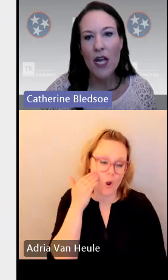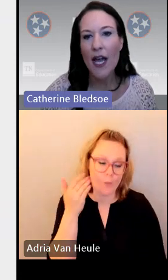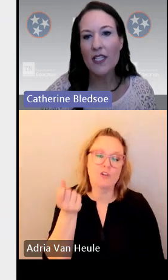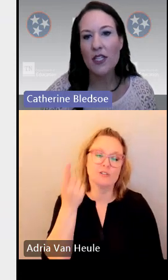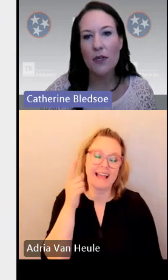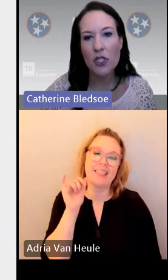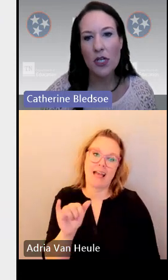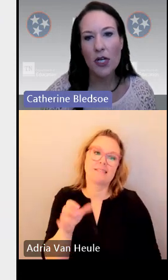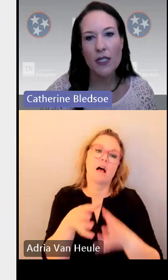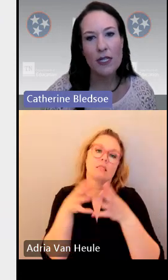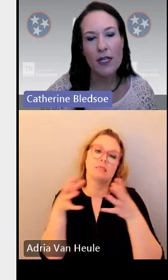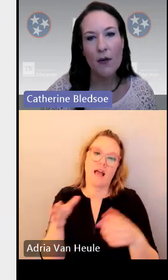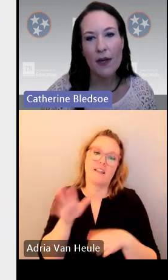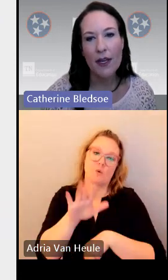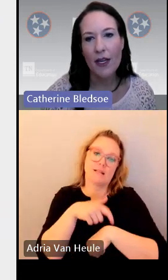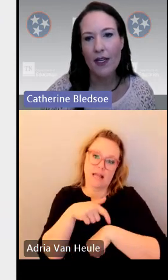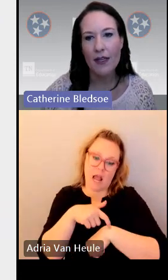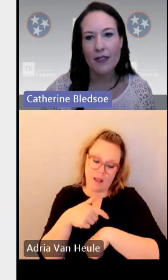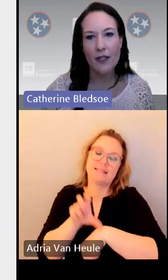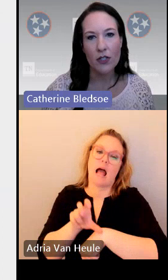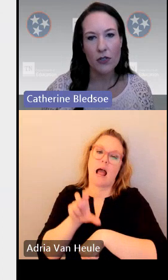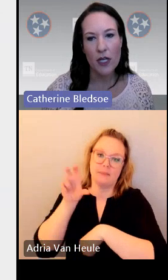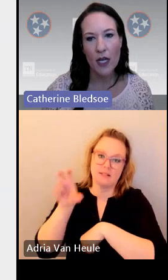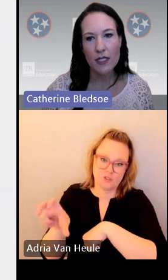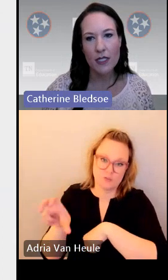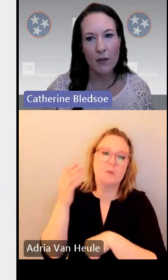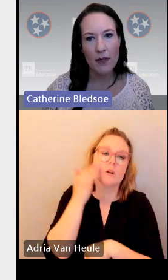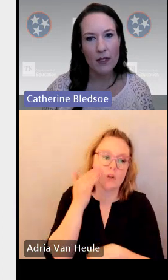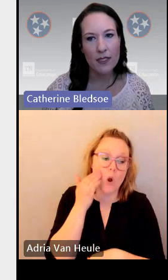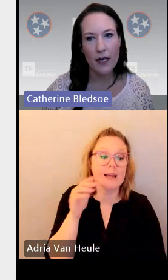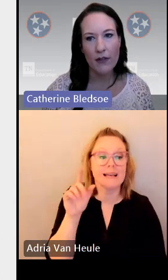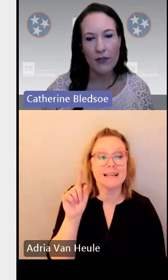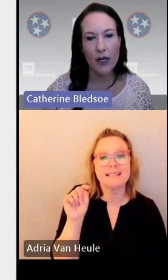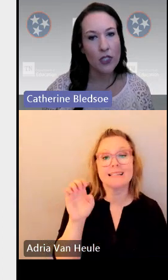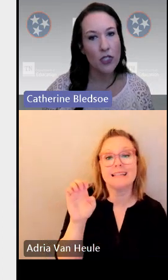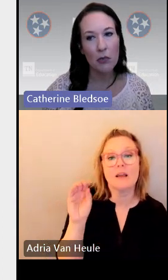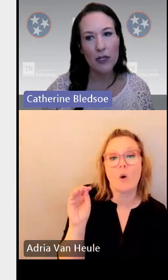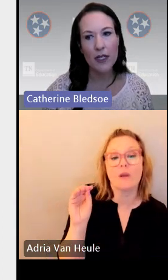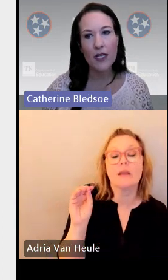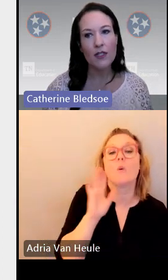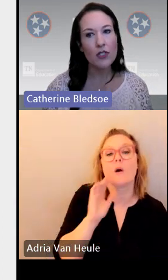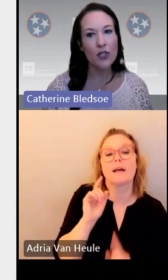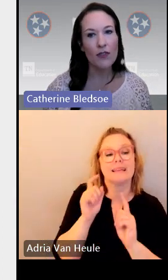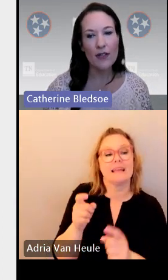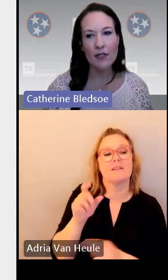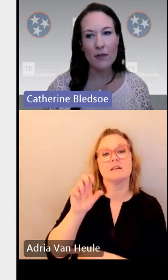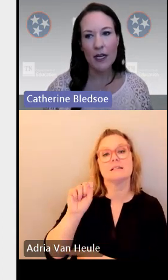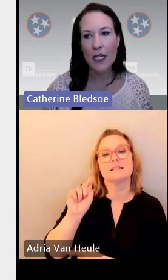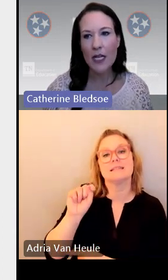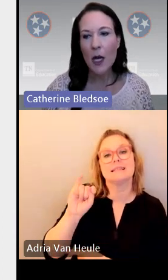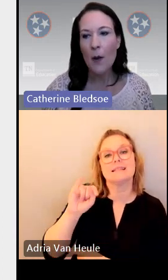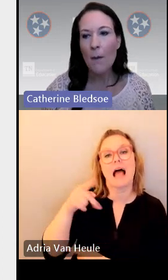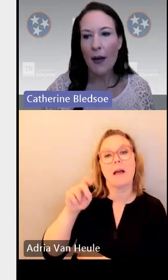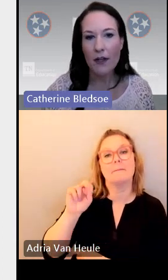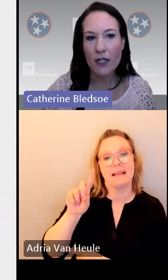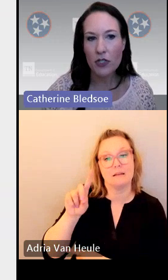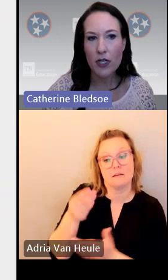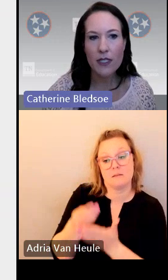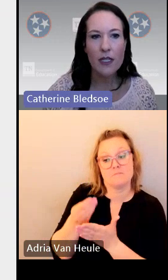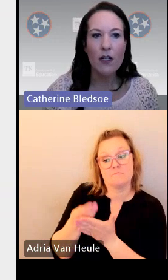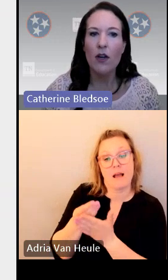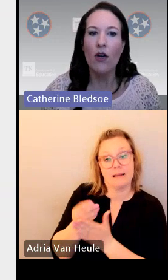you all. And so this year, TDOE is introducing a stipend incentive for each completed survey submitted